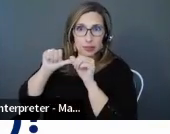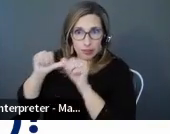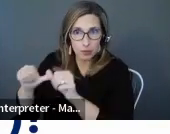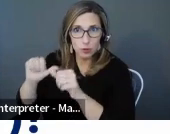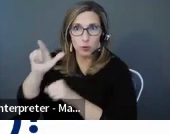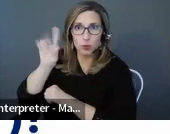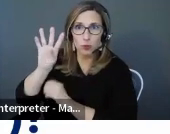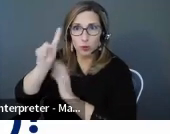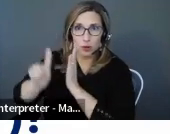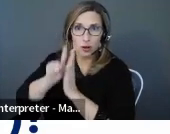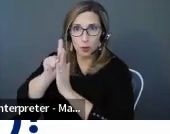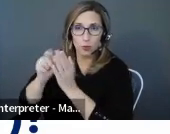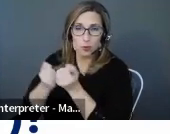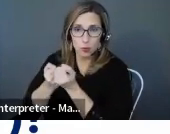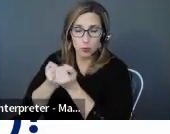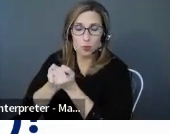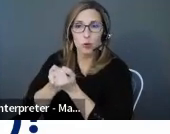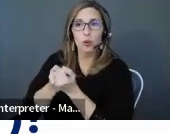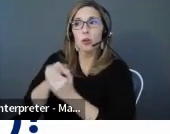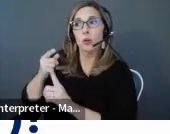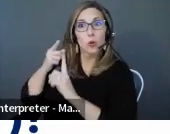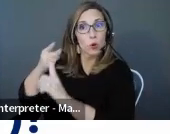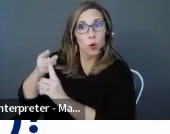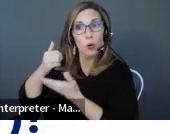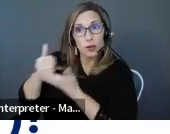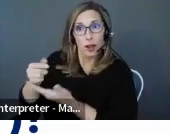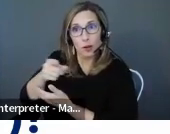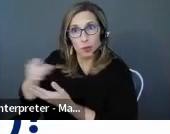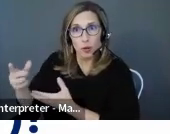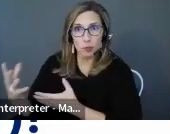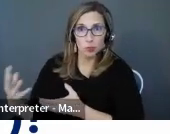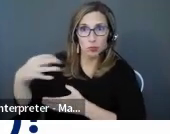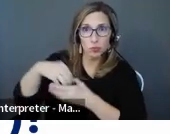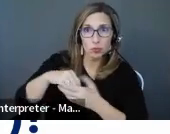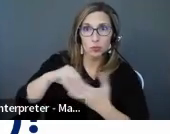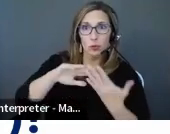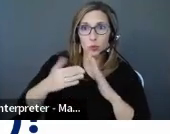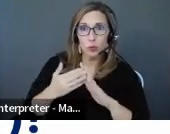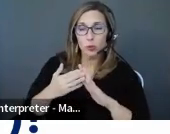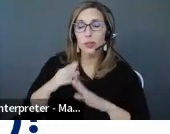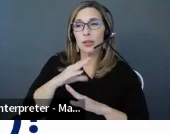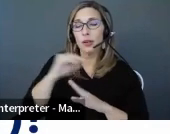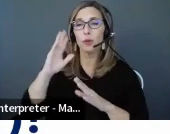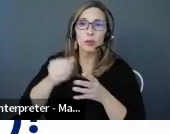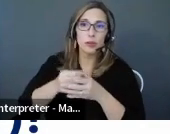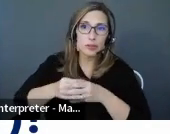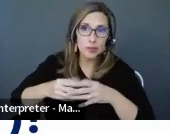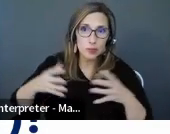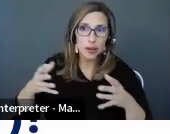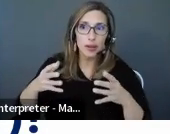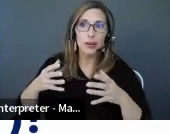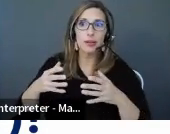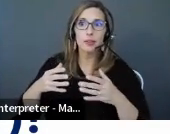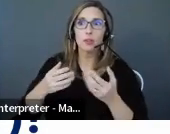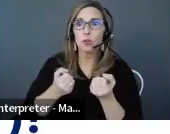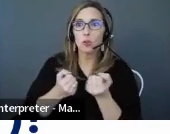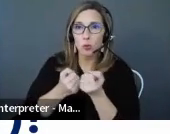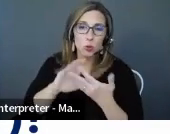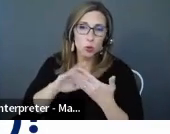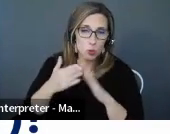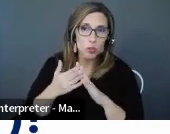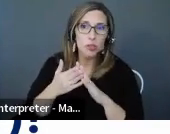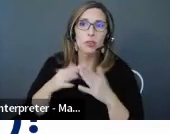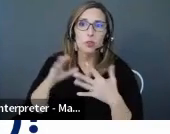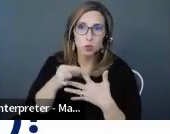The CSW is aimed to promote community inclusion and therefore will expand and support community care choices, as well as